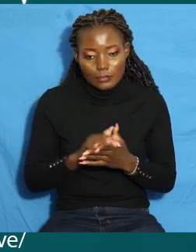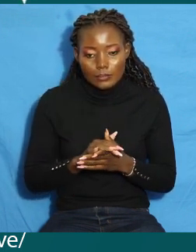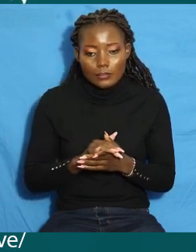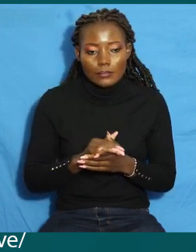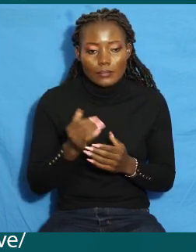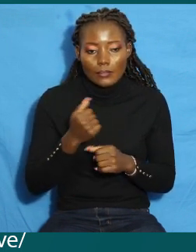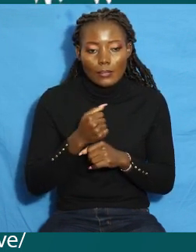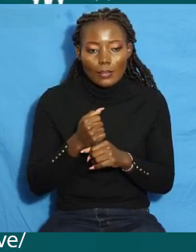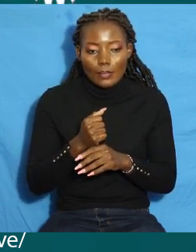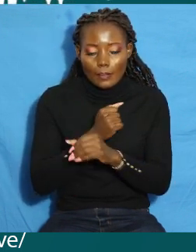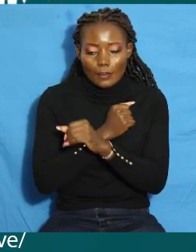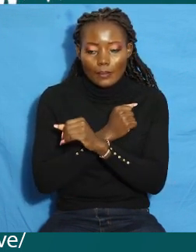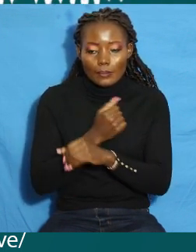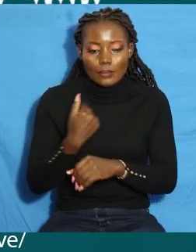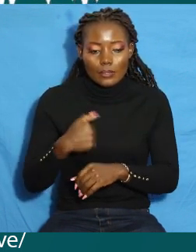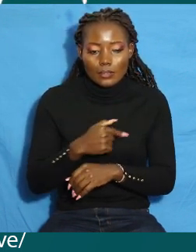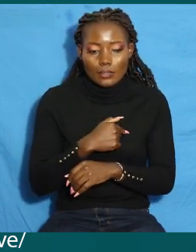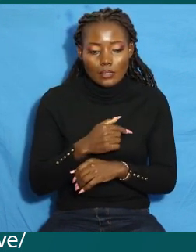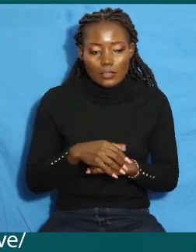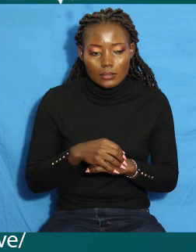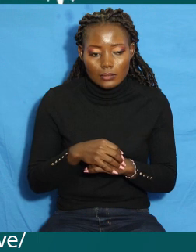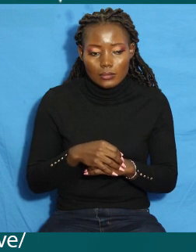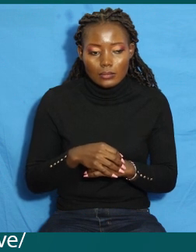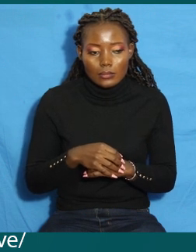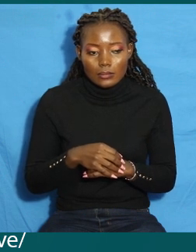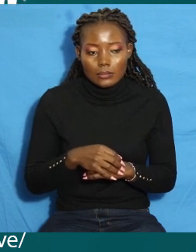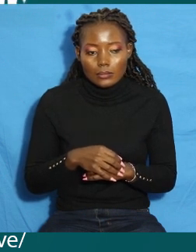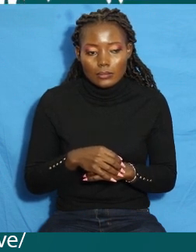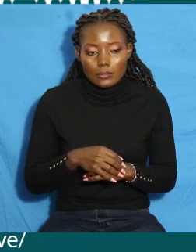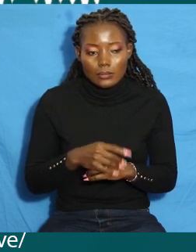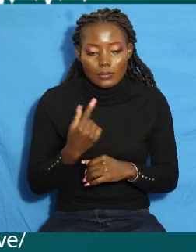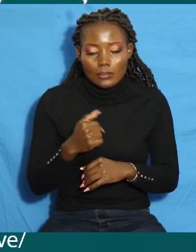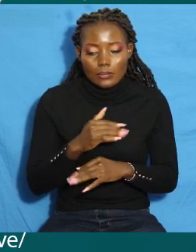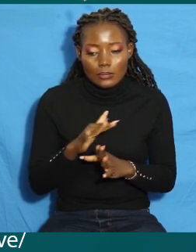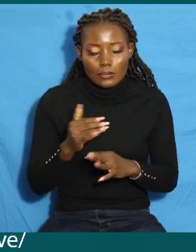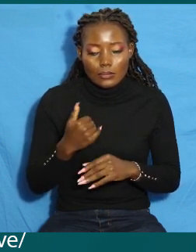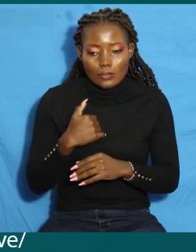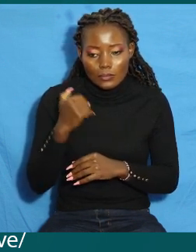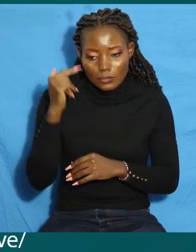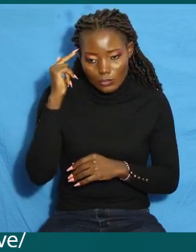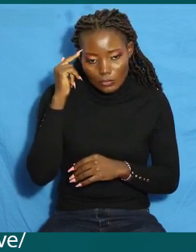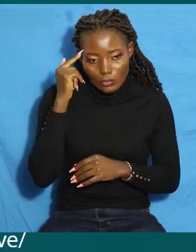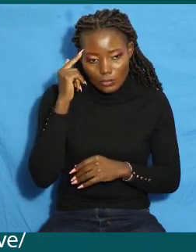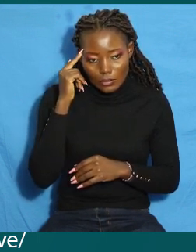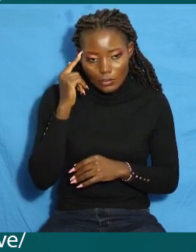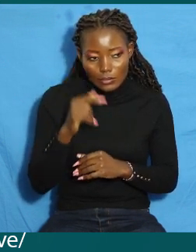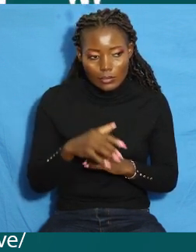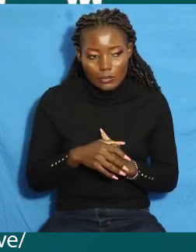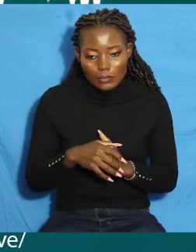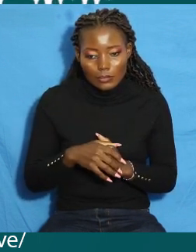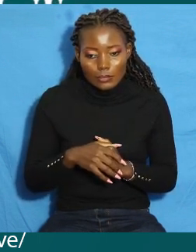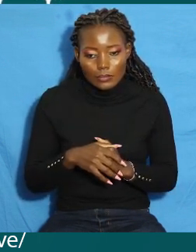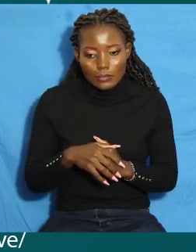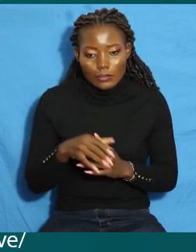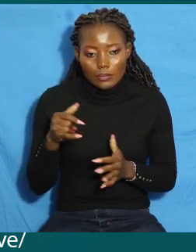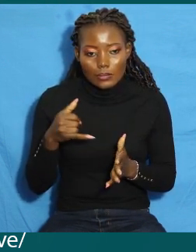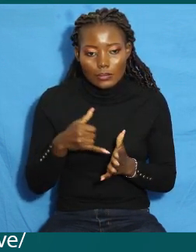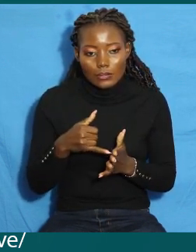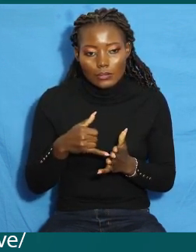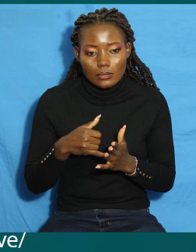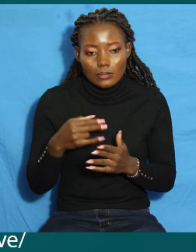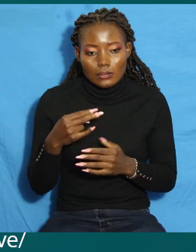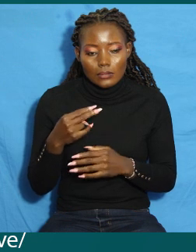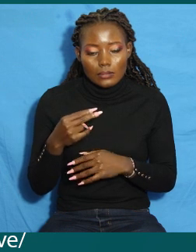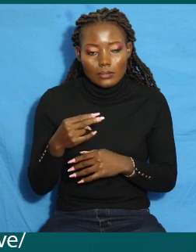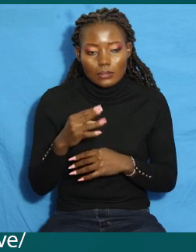us automatically without thinking, with no logical thinking. It's habitual and